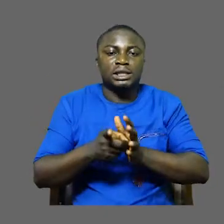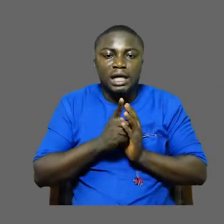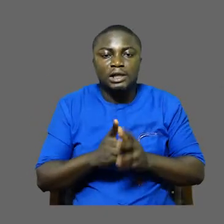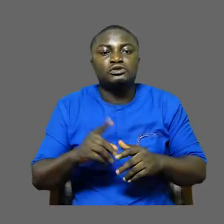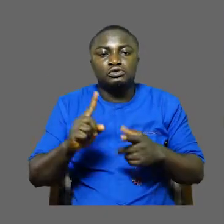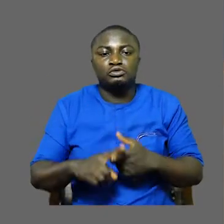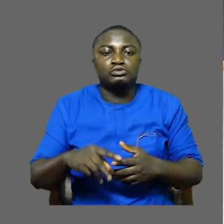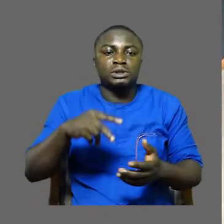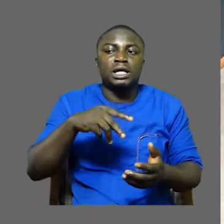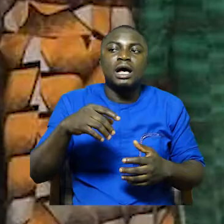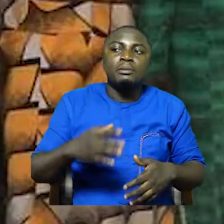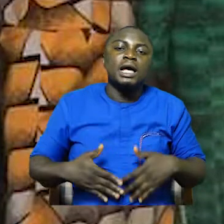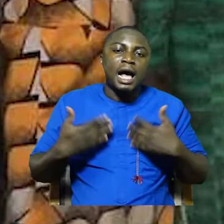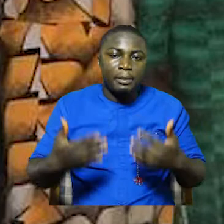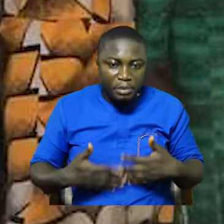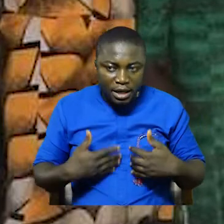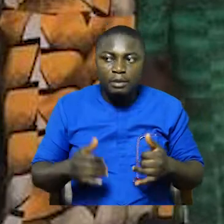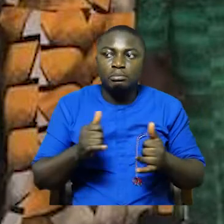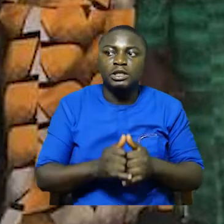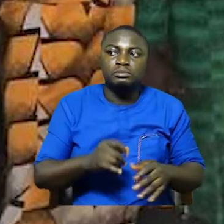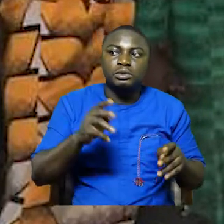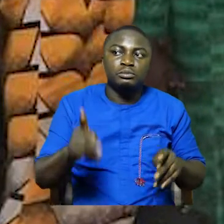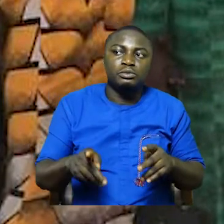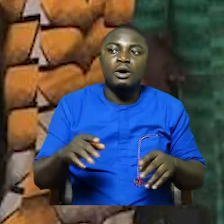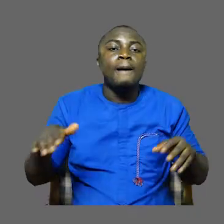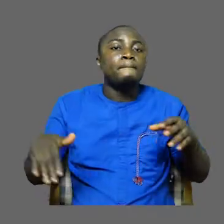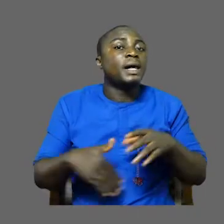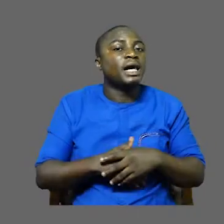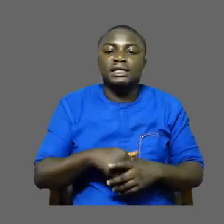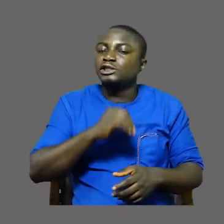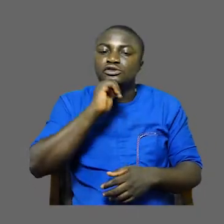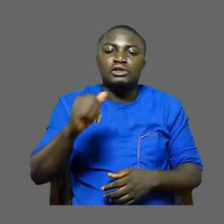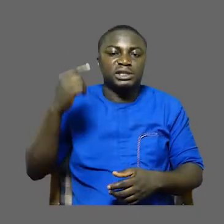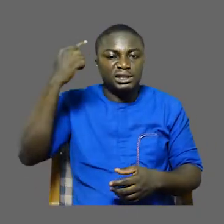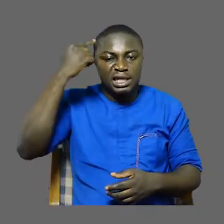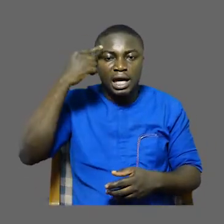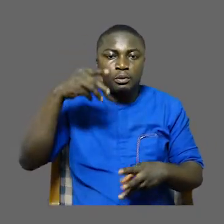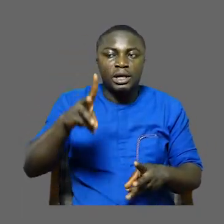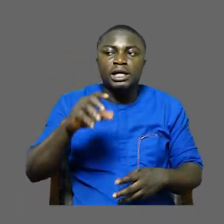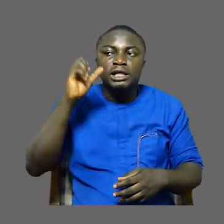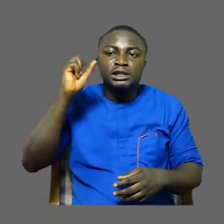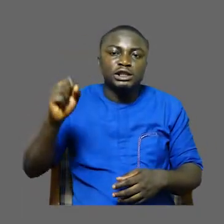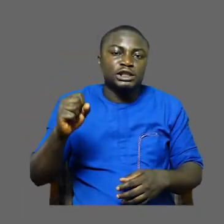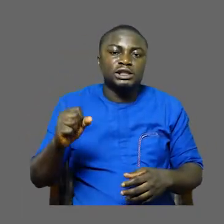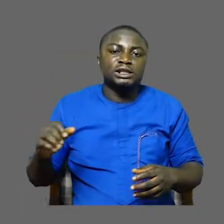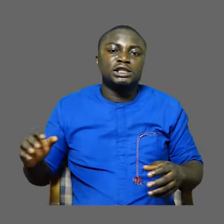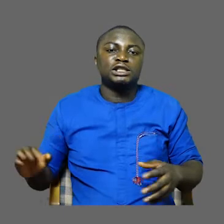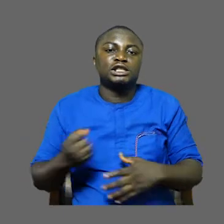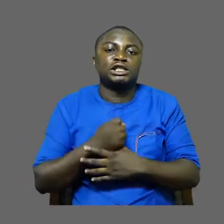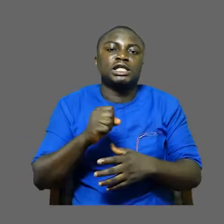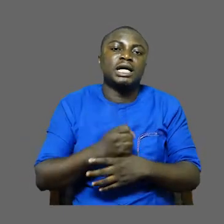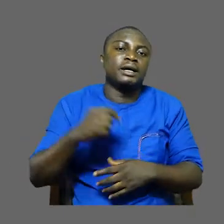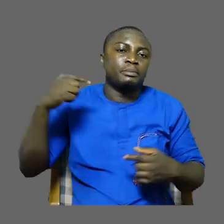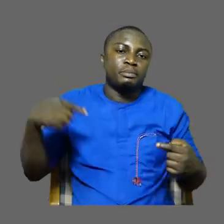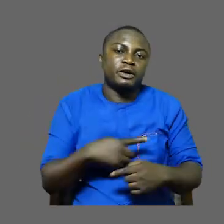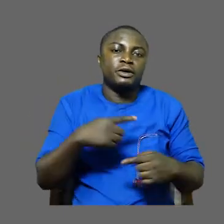She desires to hang out, meet people, and be happy. But marriage is not her priority right now. She